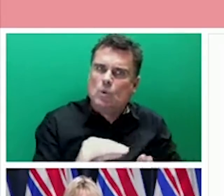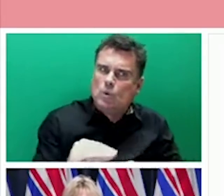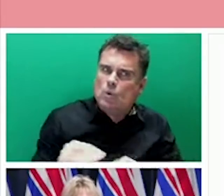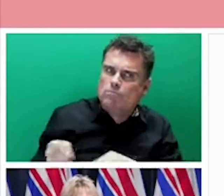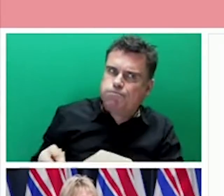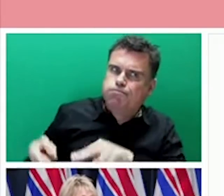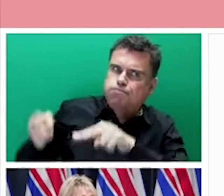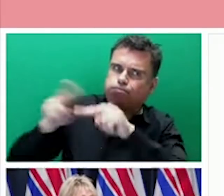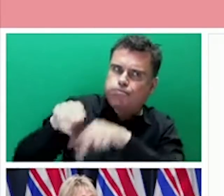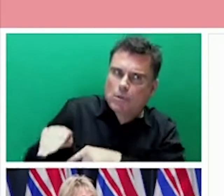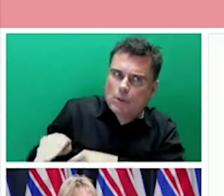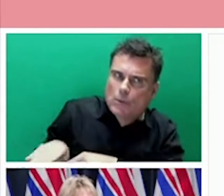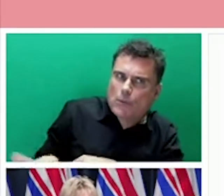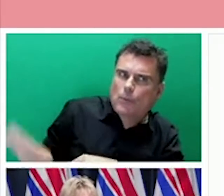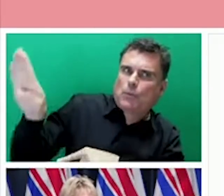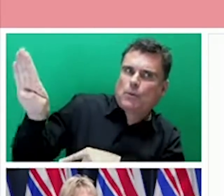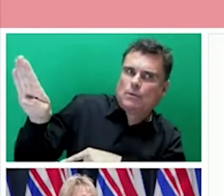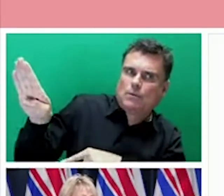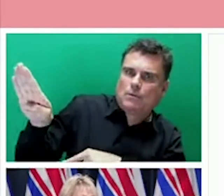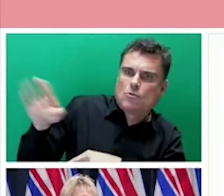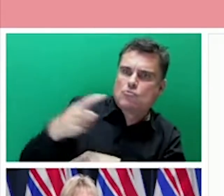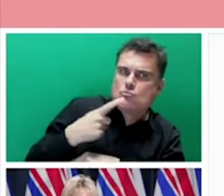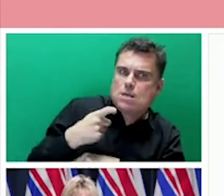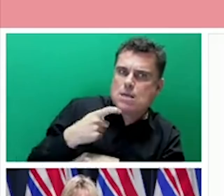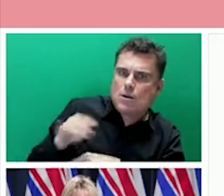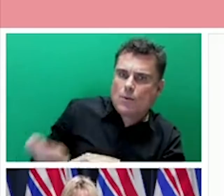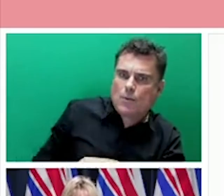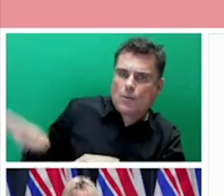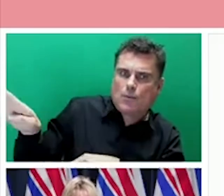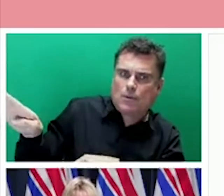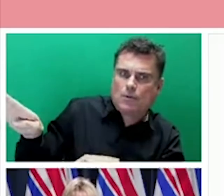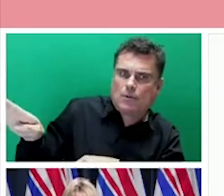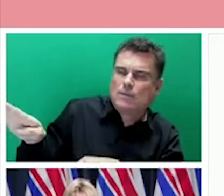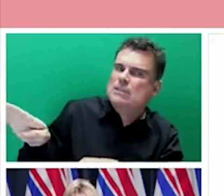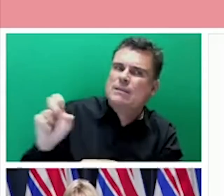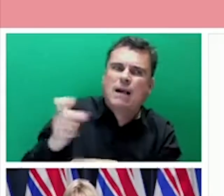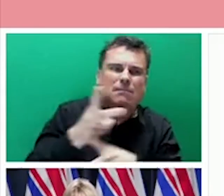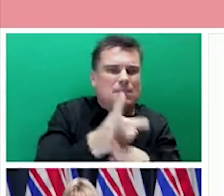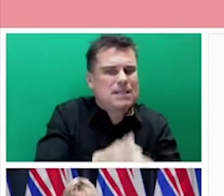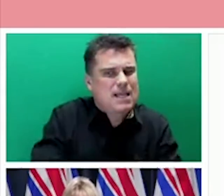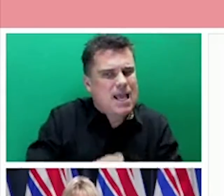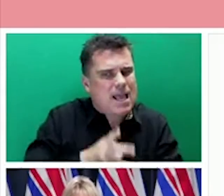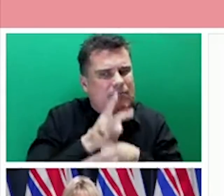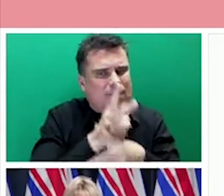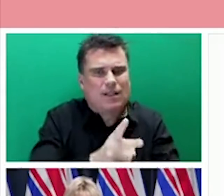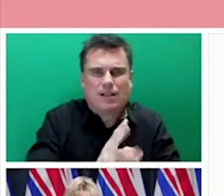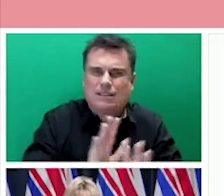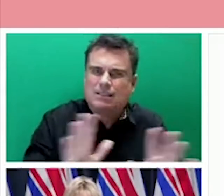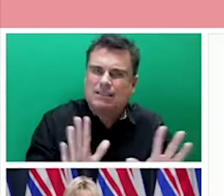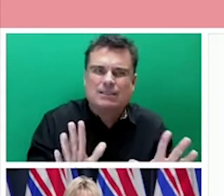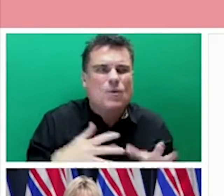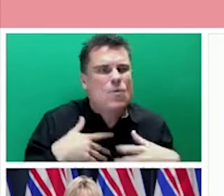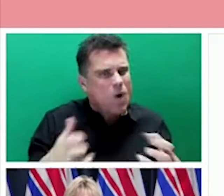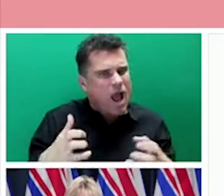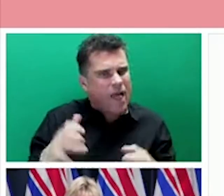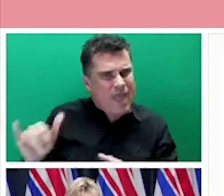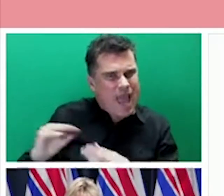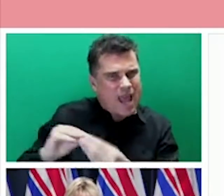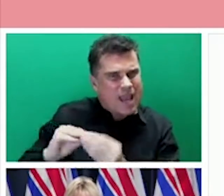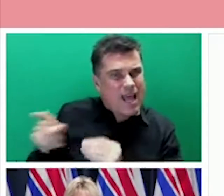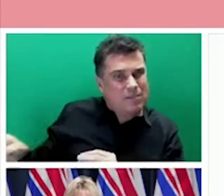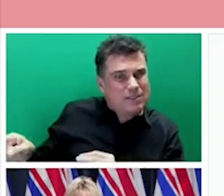we've been taking to ensure that that also levels off. And as we're starting to see, the blue line on the bottom